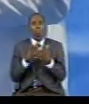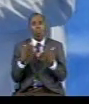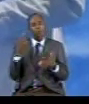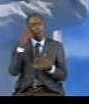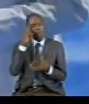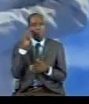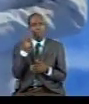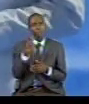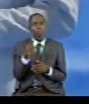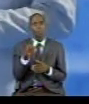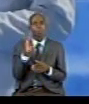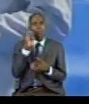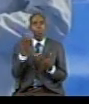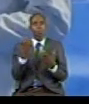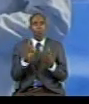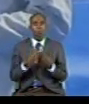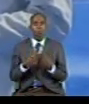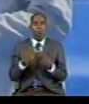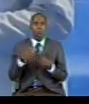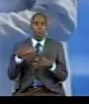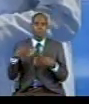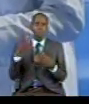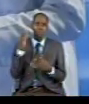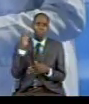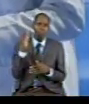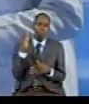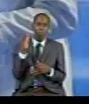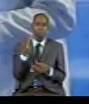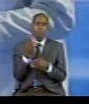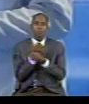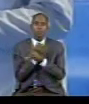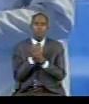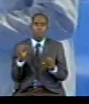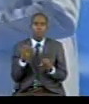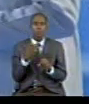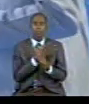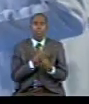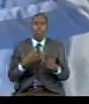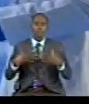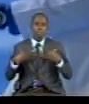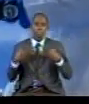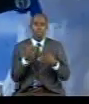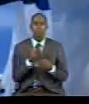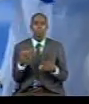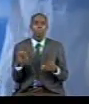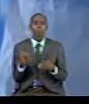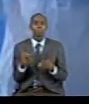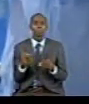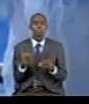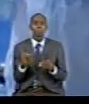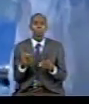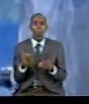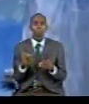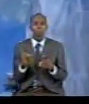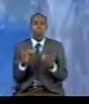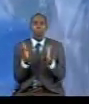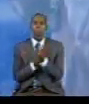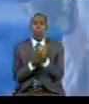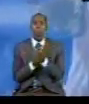testify salvation and healing from pains. You will hear him say it. Praise the